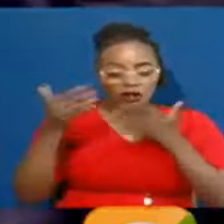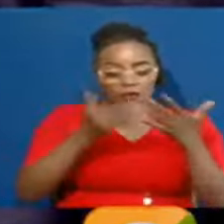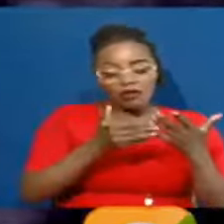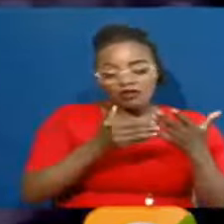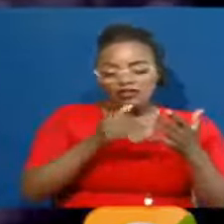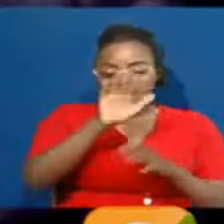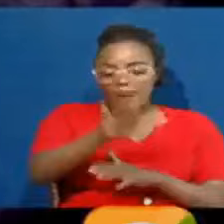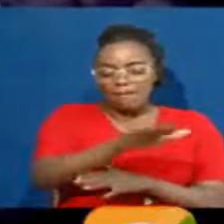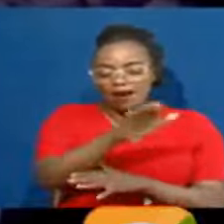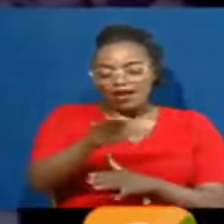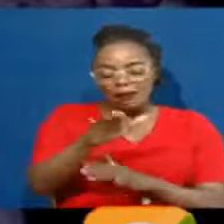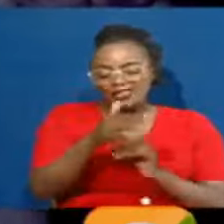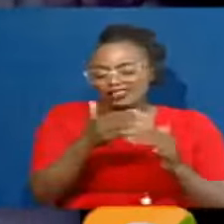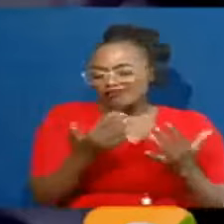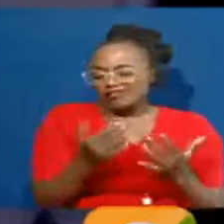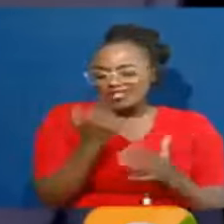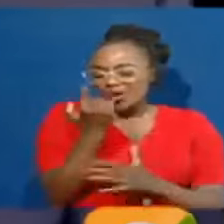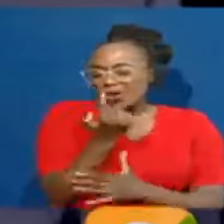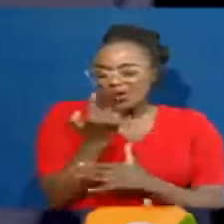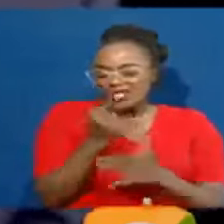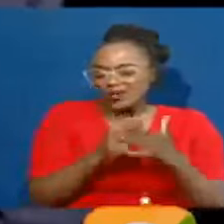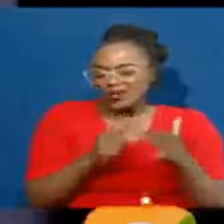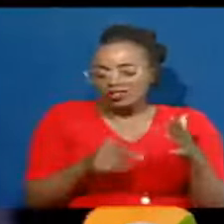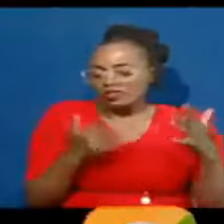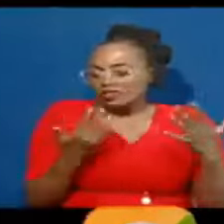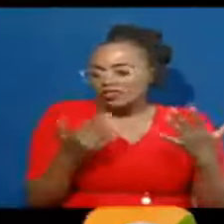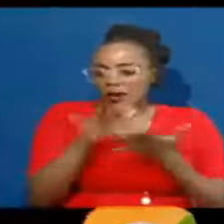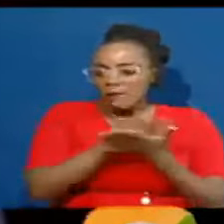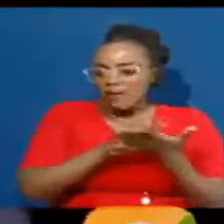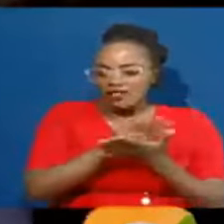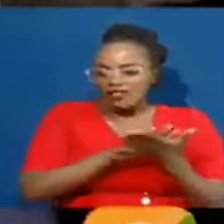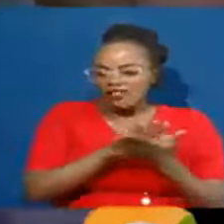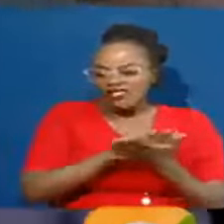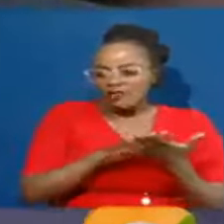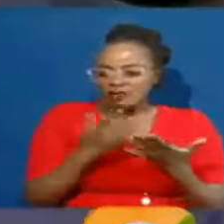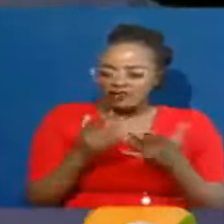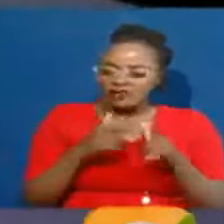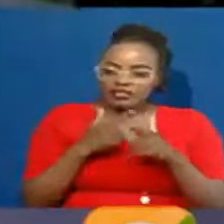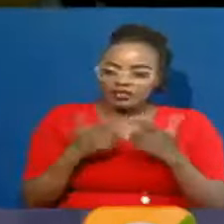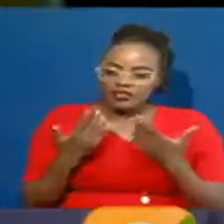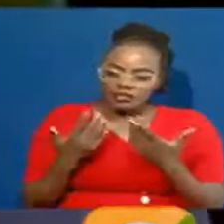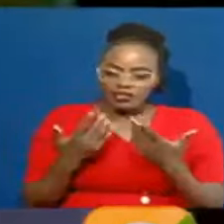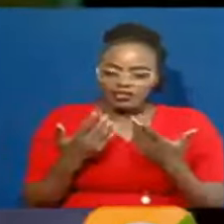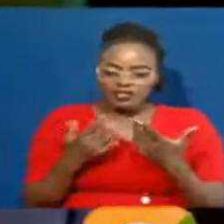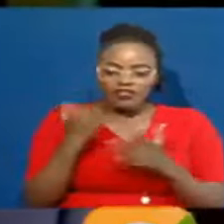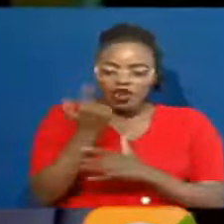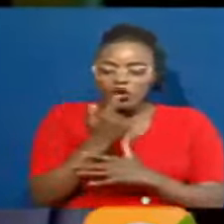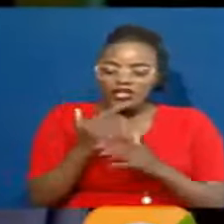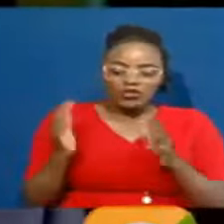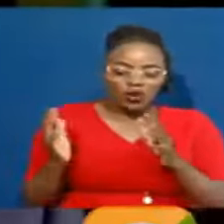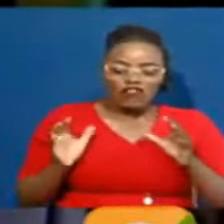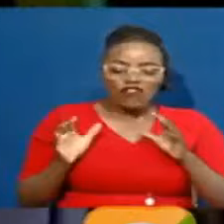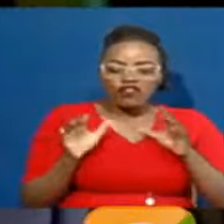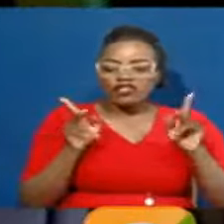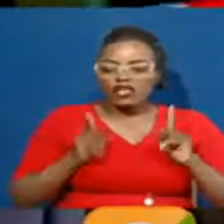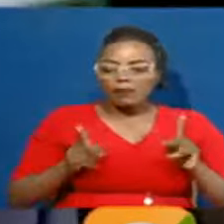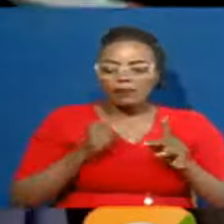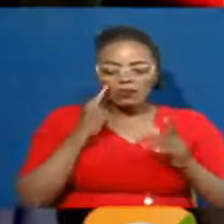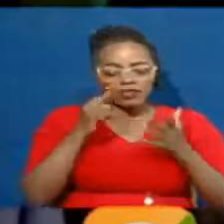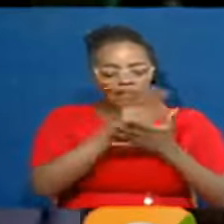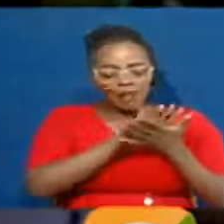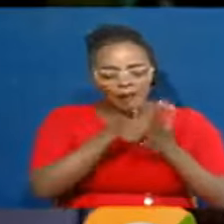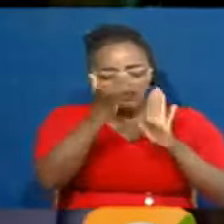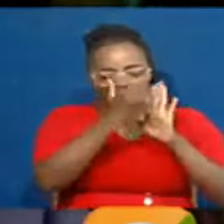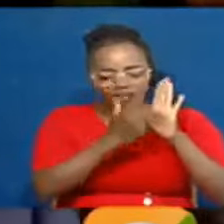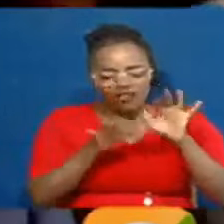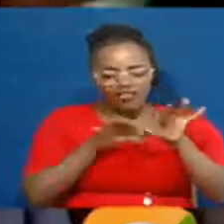House was just basically mob lynching. It was mob justice. When you look at the grounds, when you look at